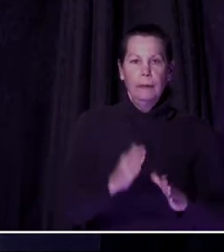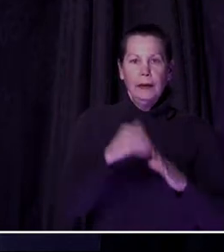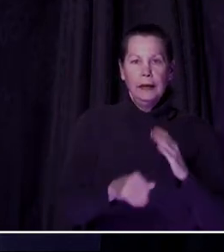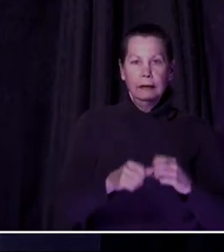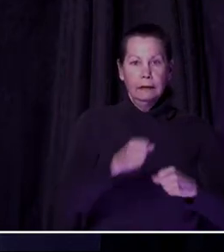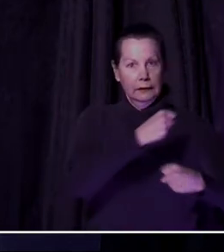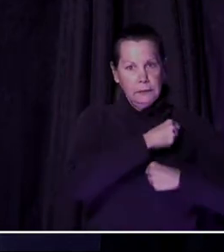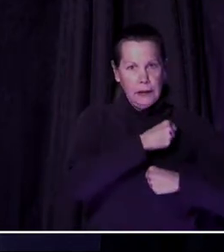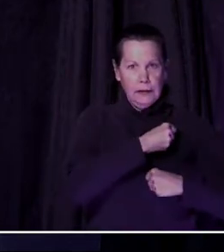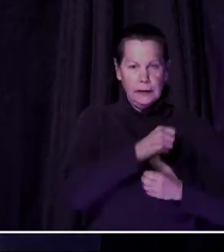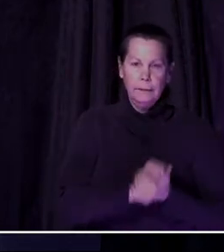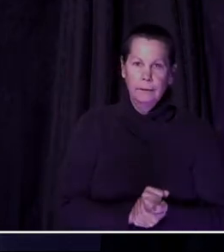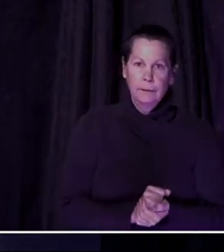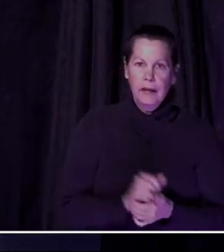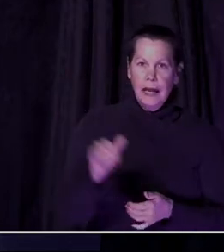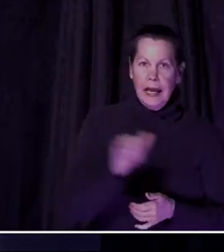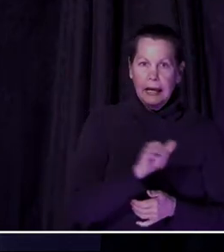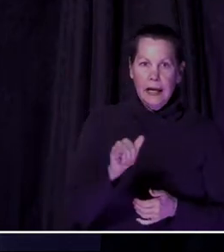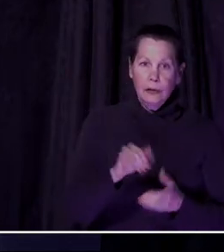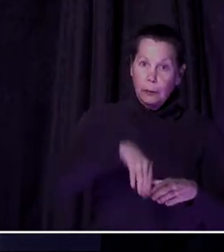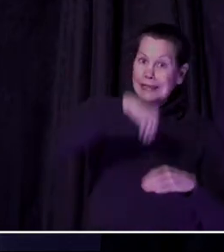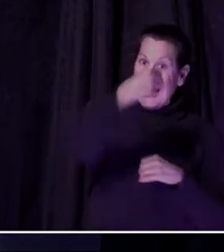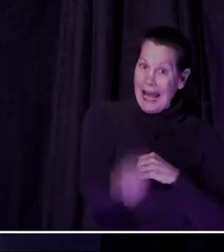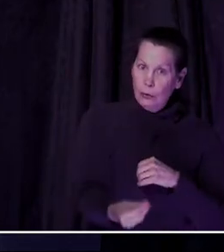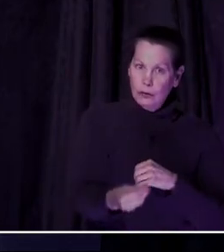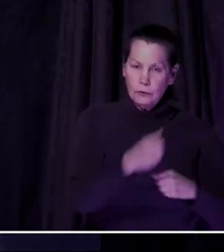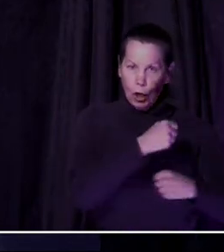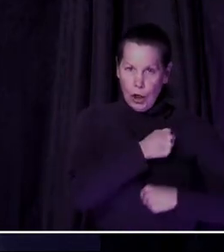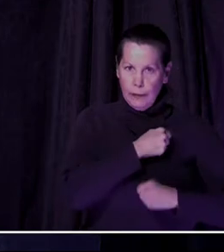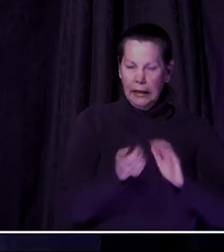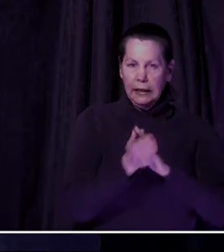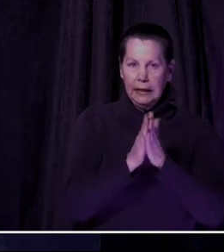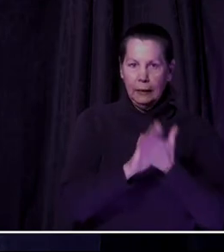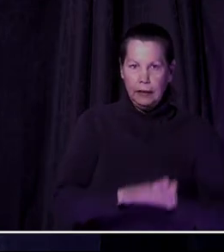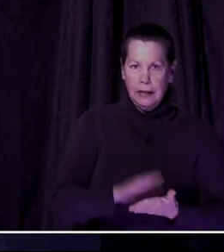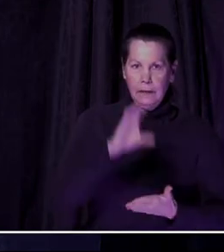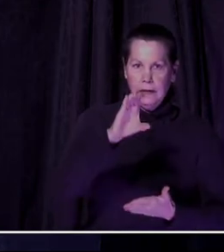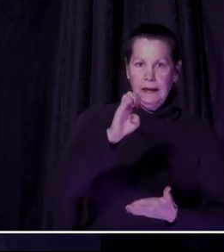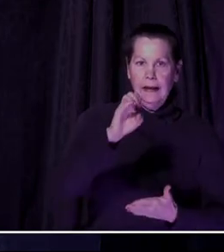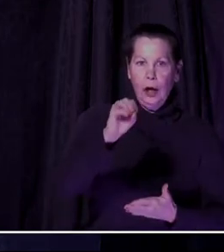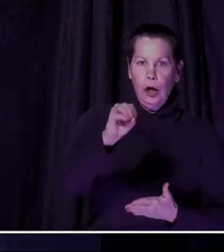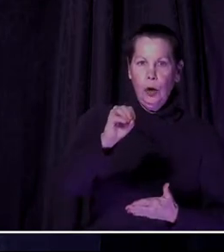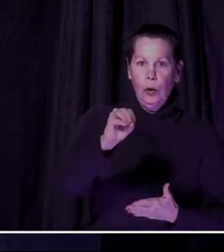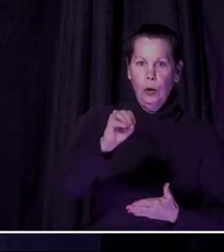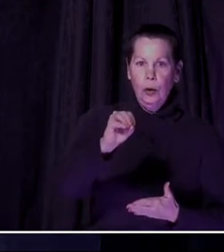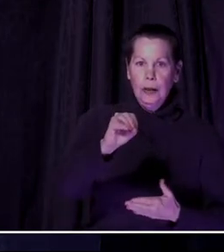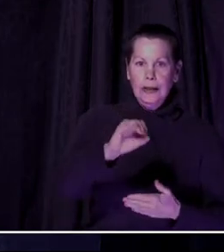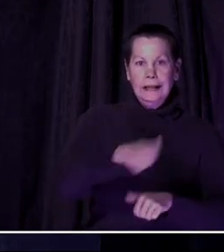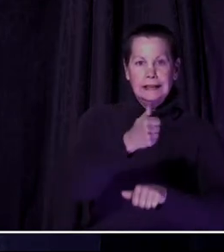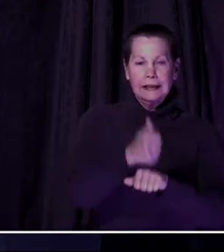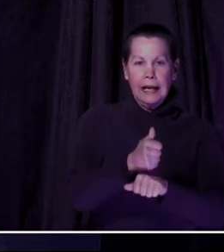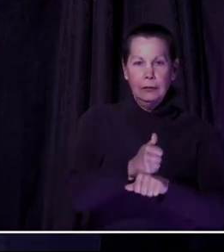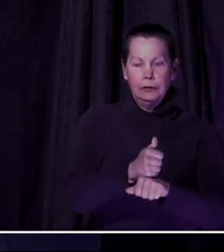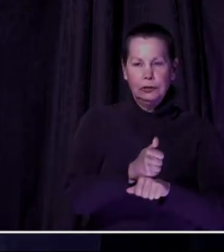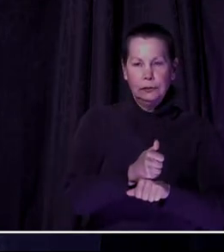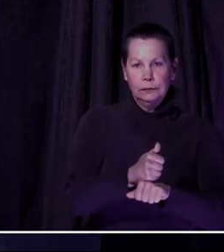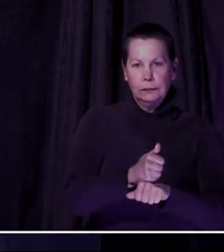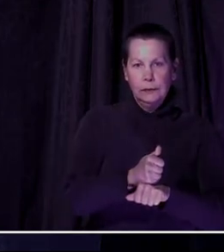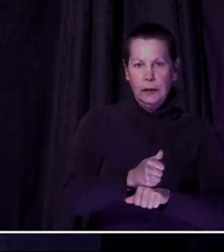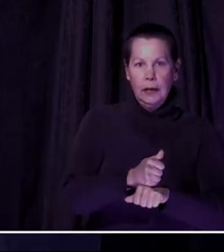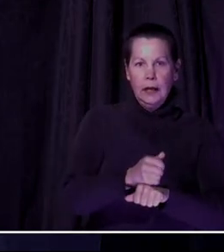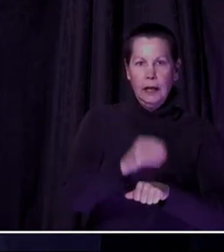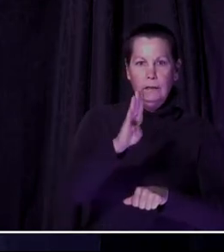right? And also, when he got out, he became the CEO, the founder of